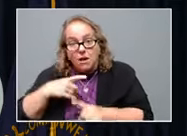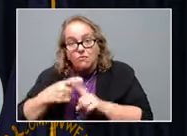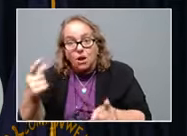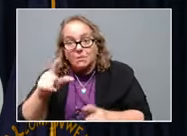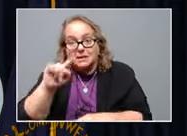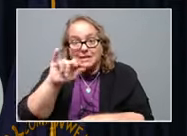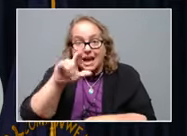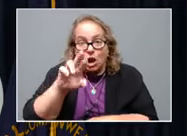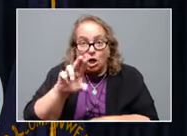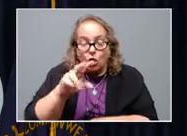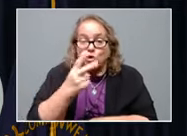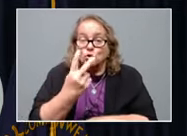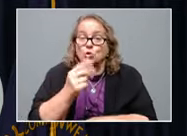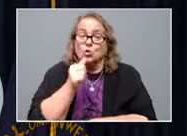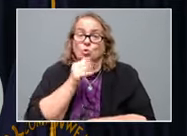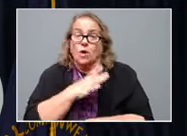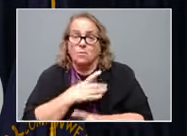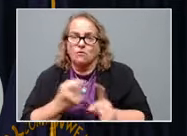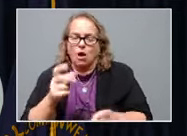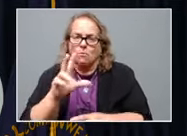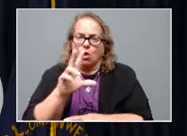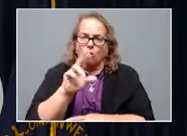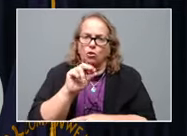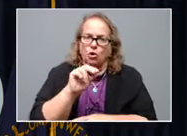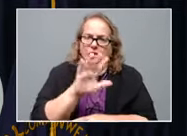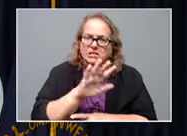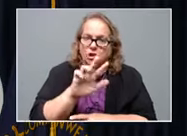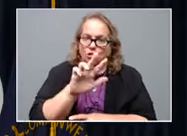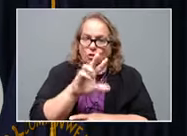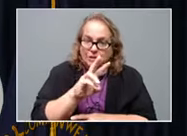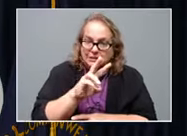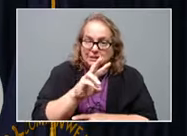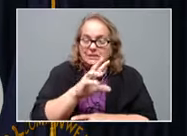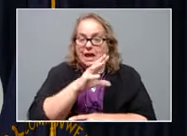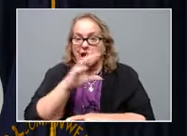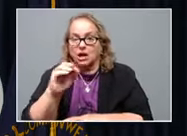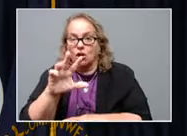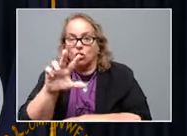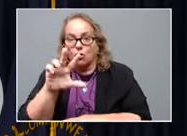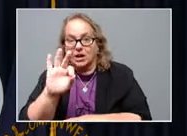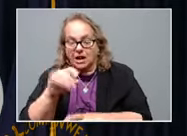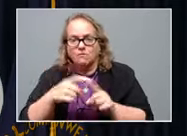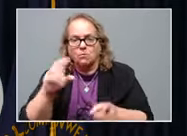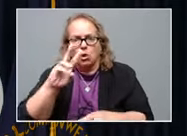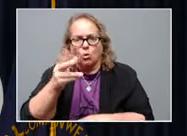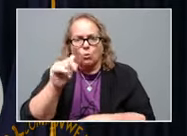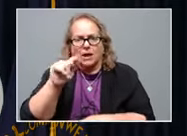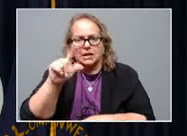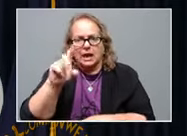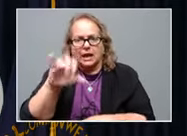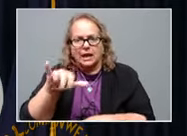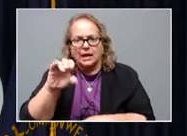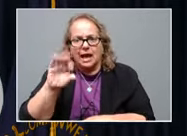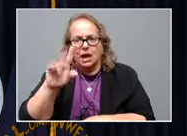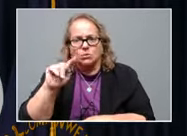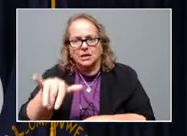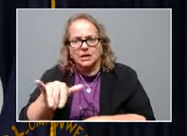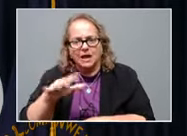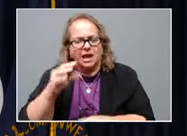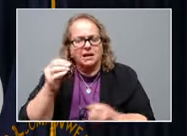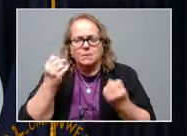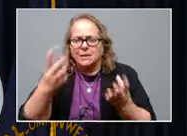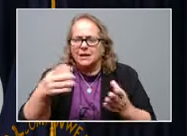2 women in their 30s from Whitley County, ages 36 and 39. And again, others in their